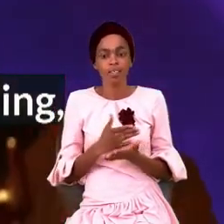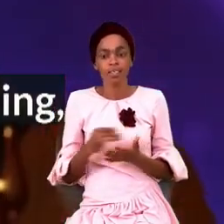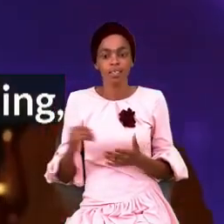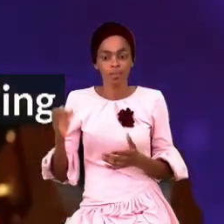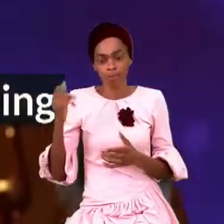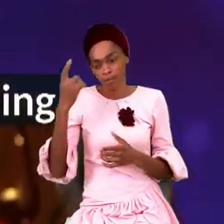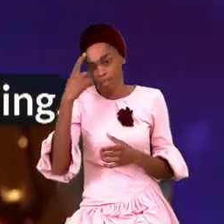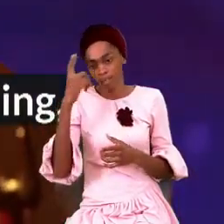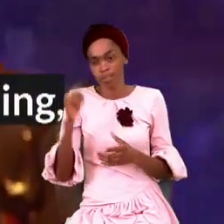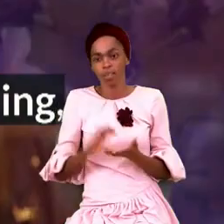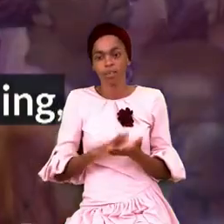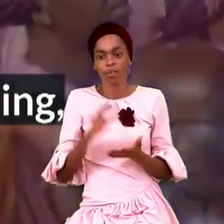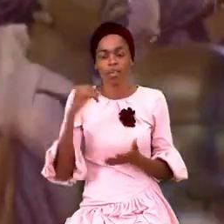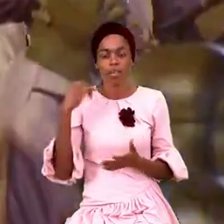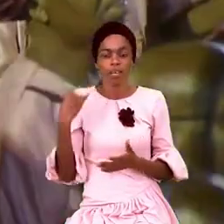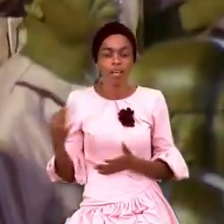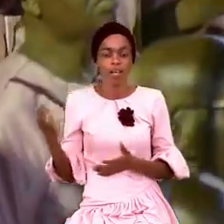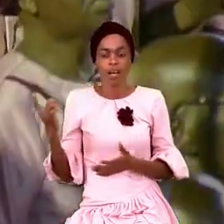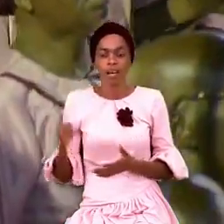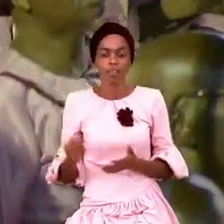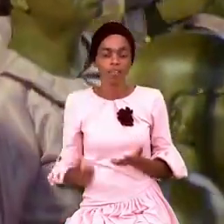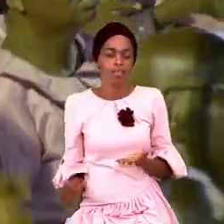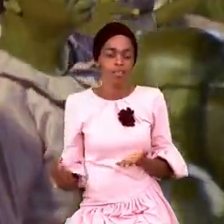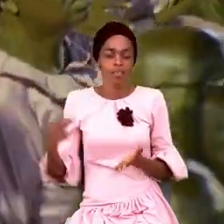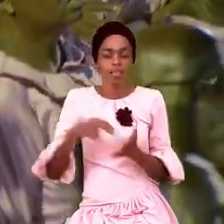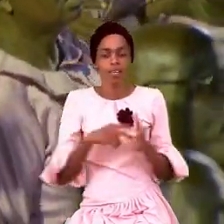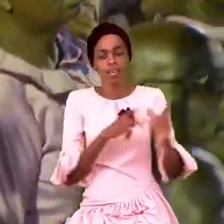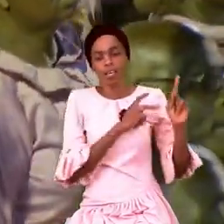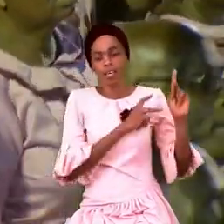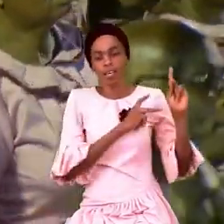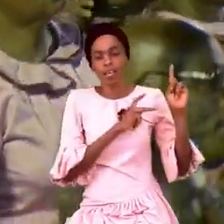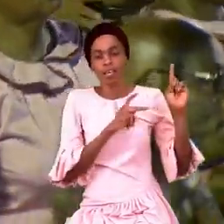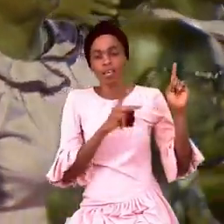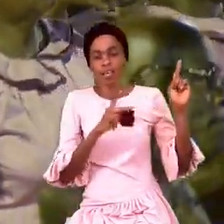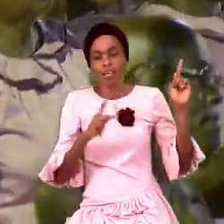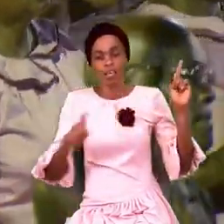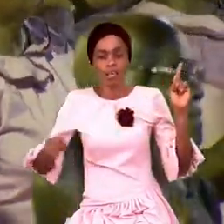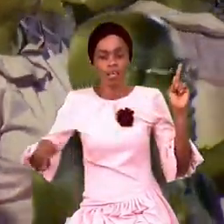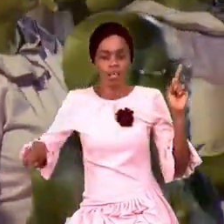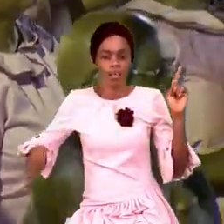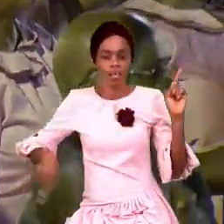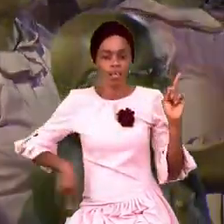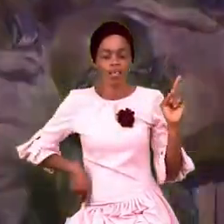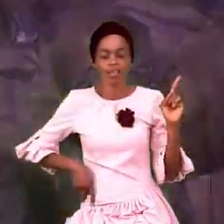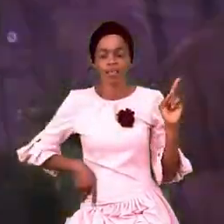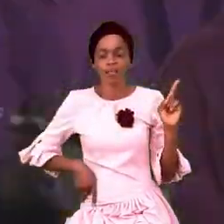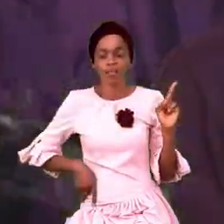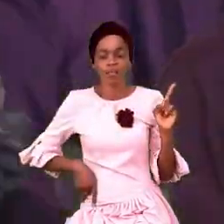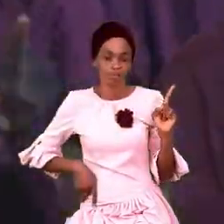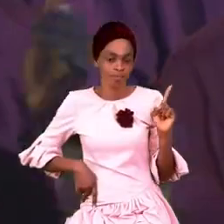King. Say, Savior, He can move the mountains.